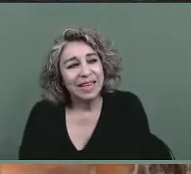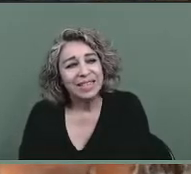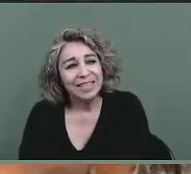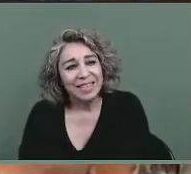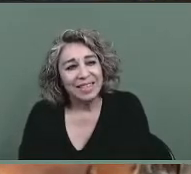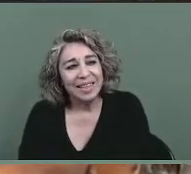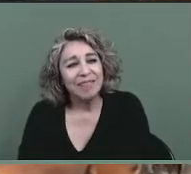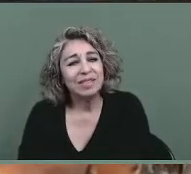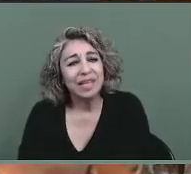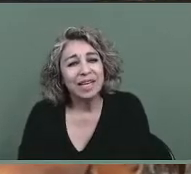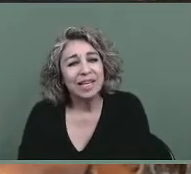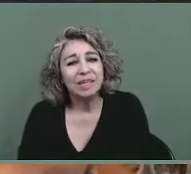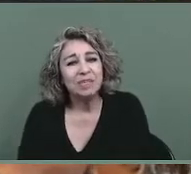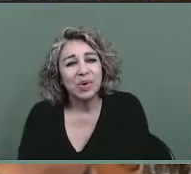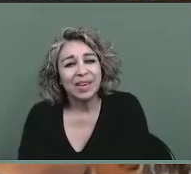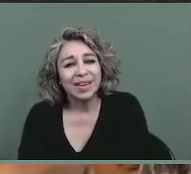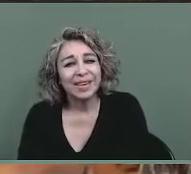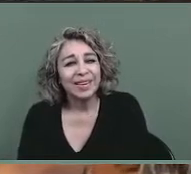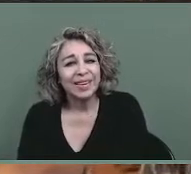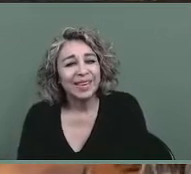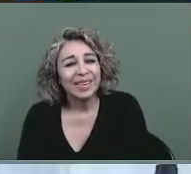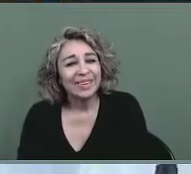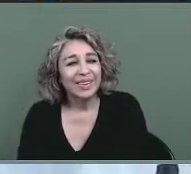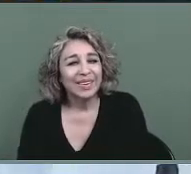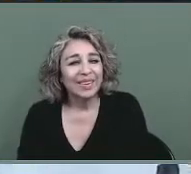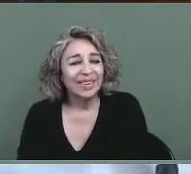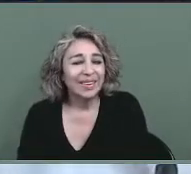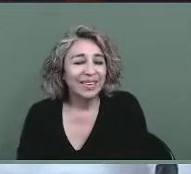adolescent I was like a little boy